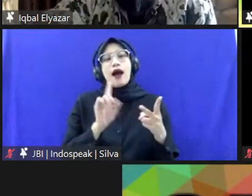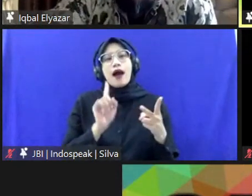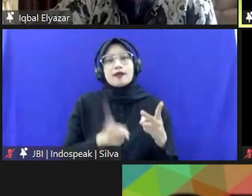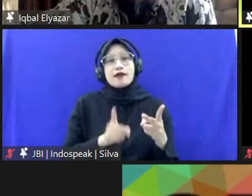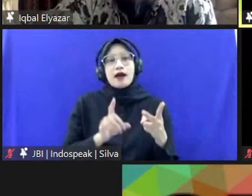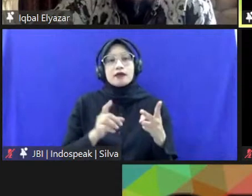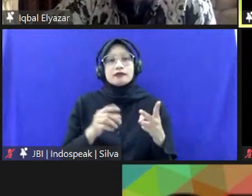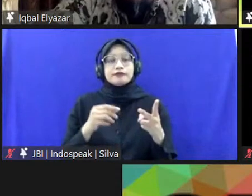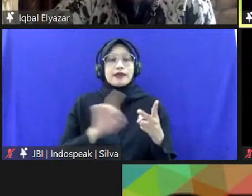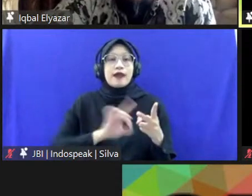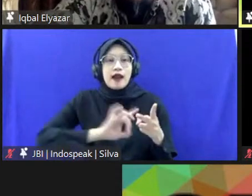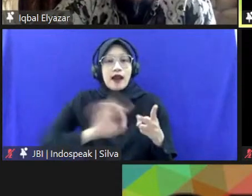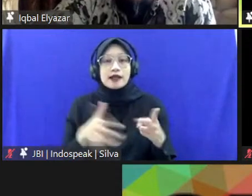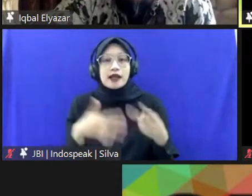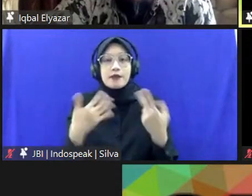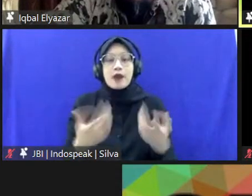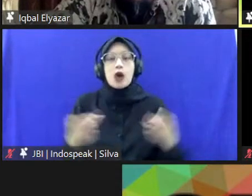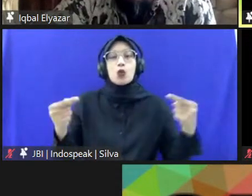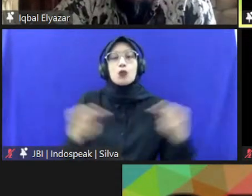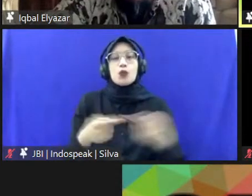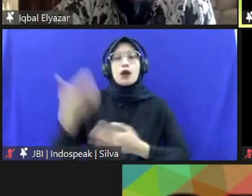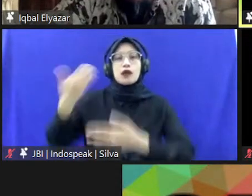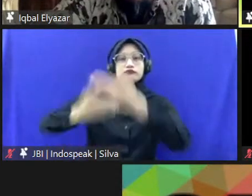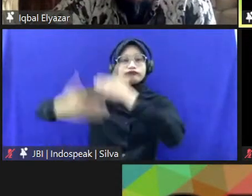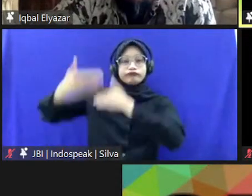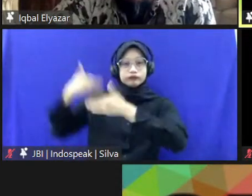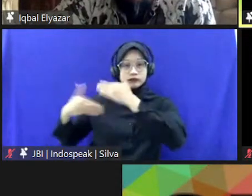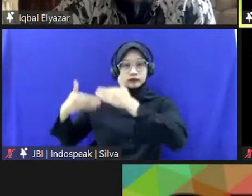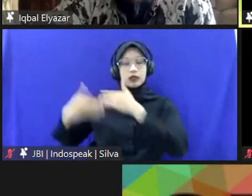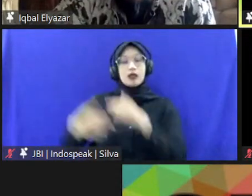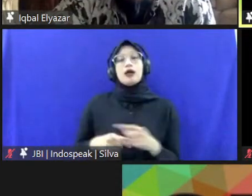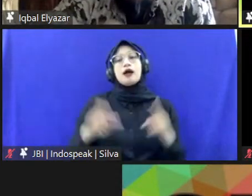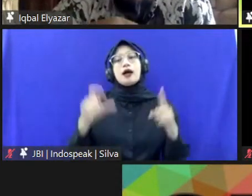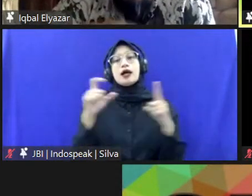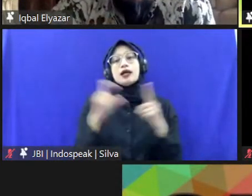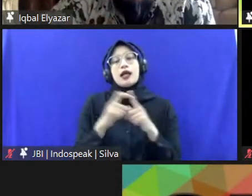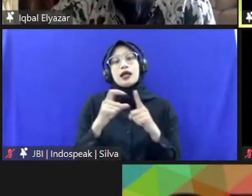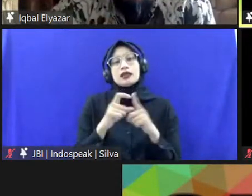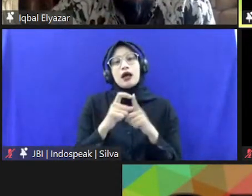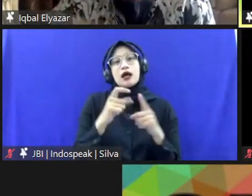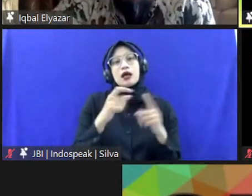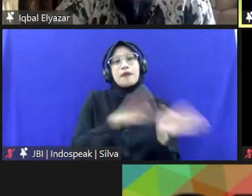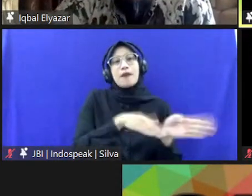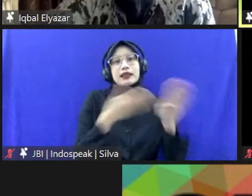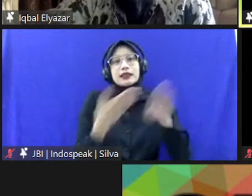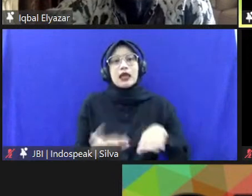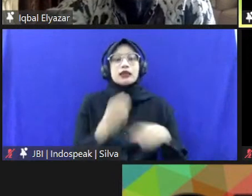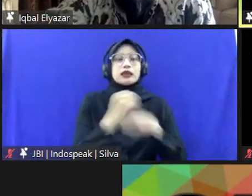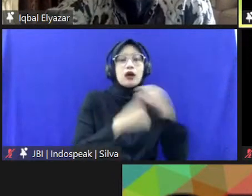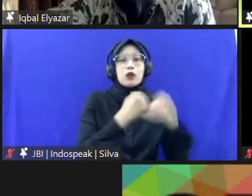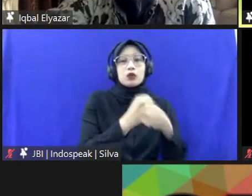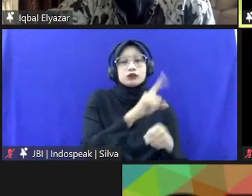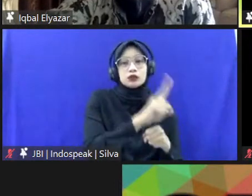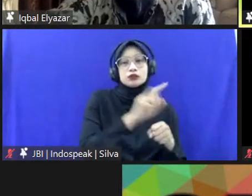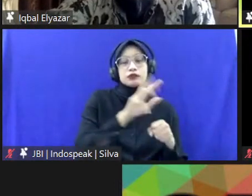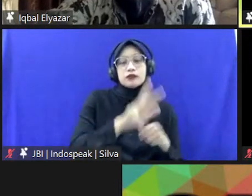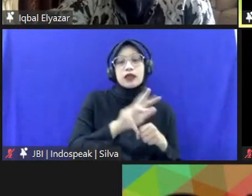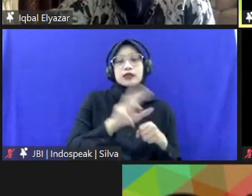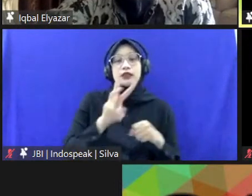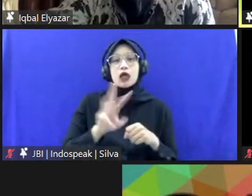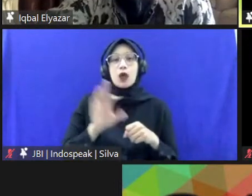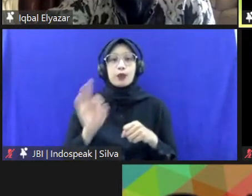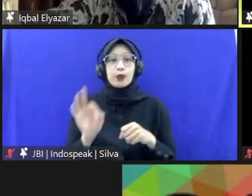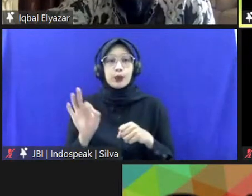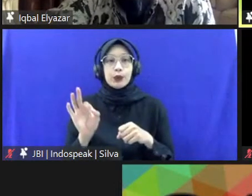The data on cause of death in the 1930s, collected in many kabupaten across